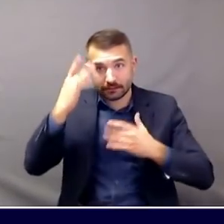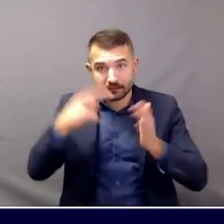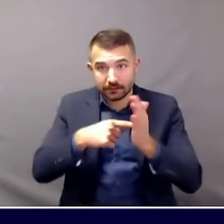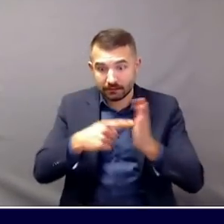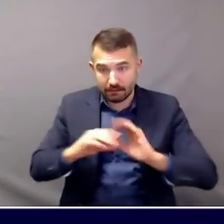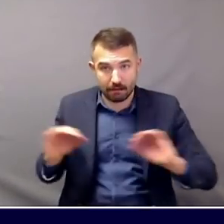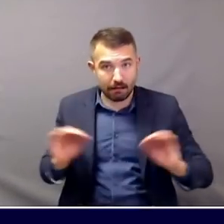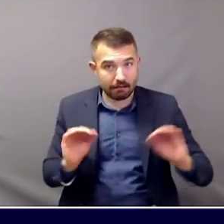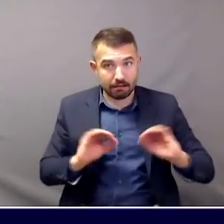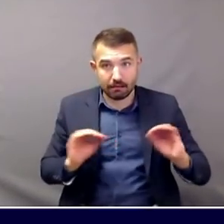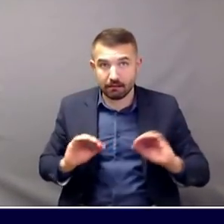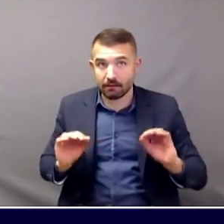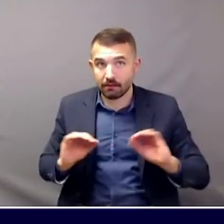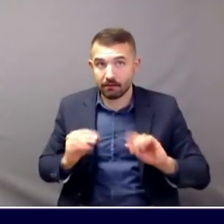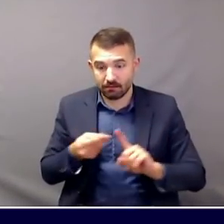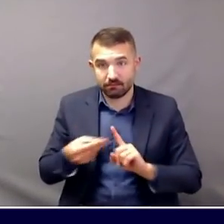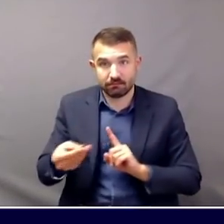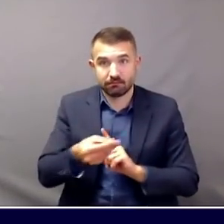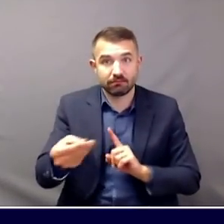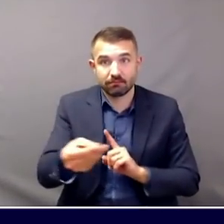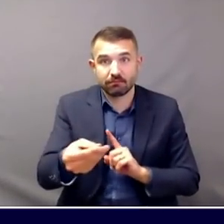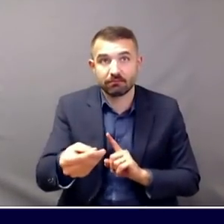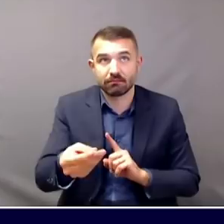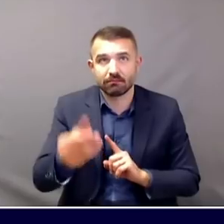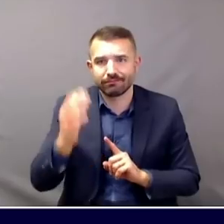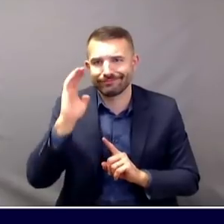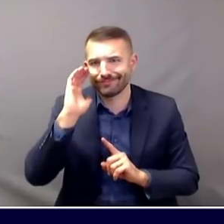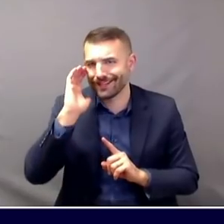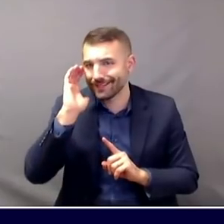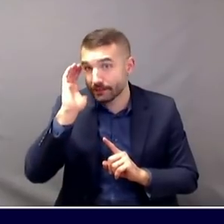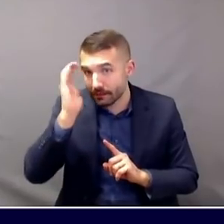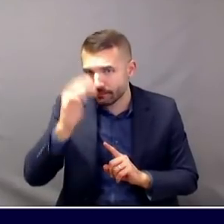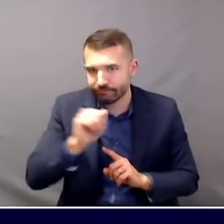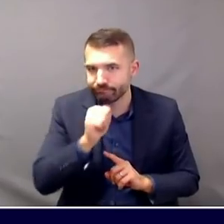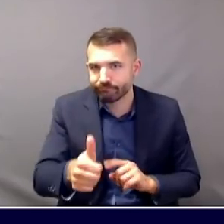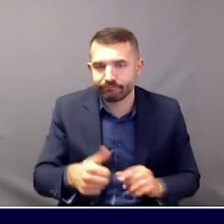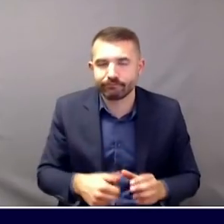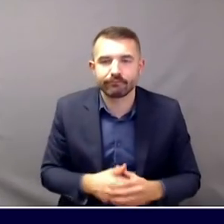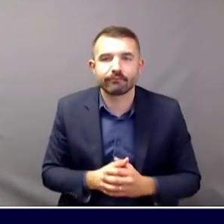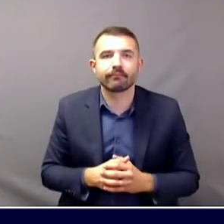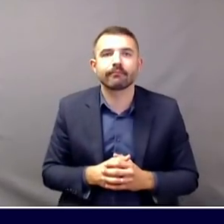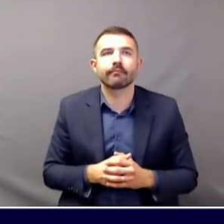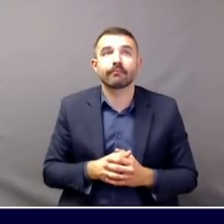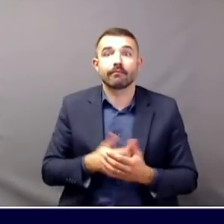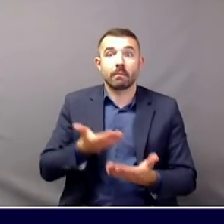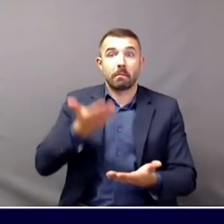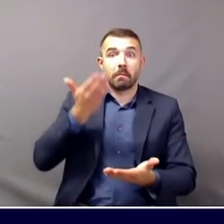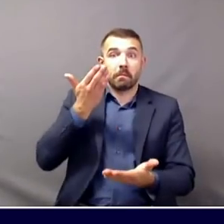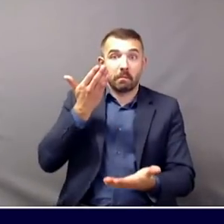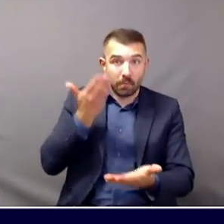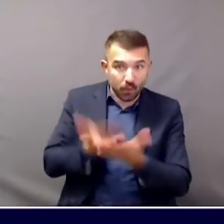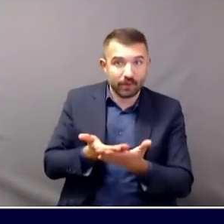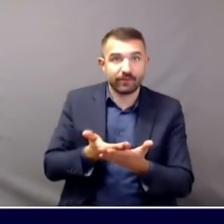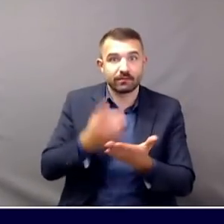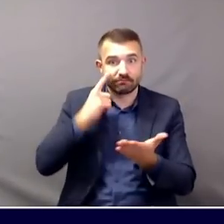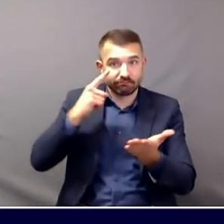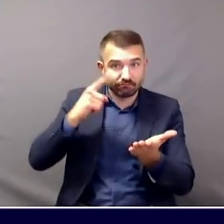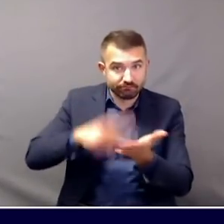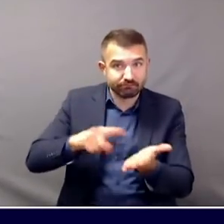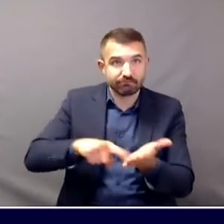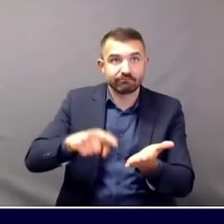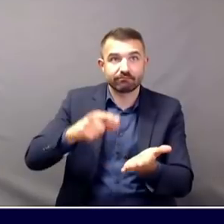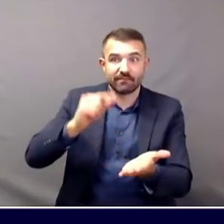and potentially infect others in their household. But that is different from saying with